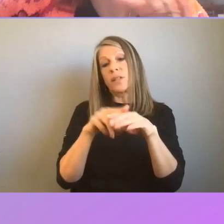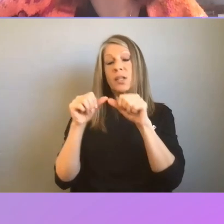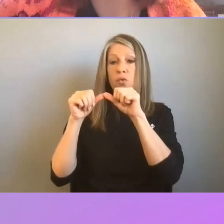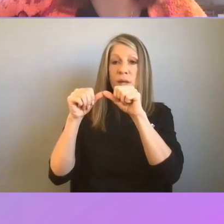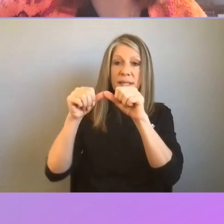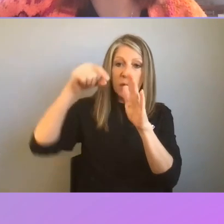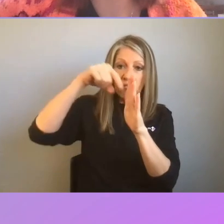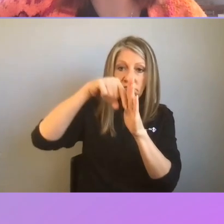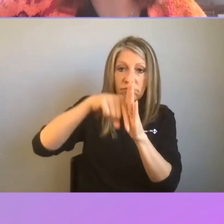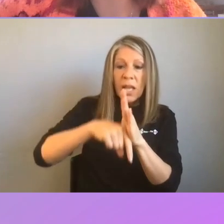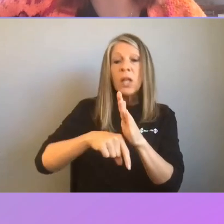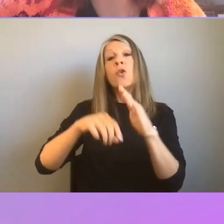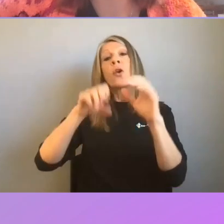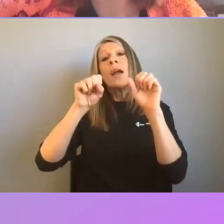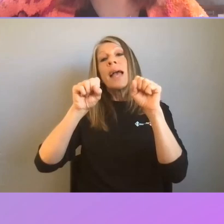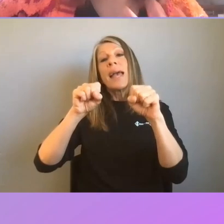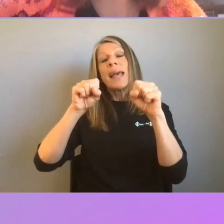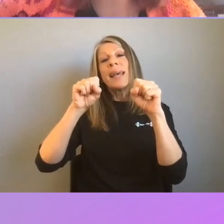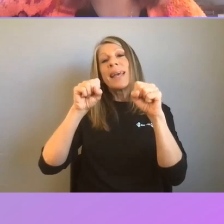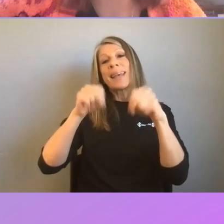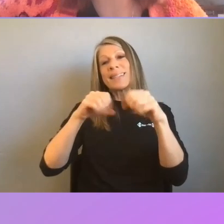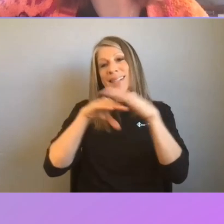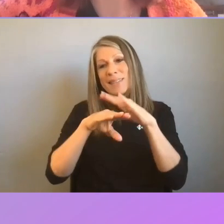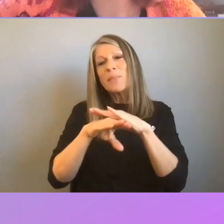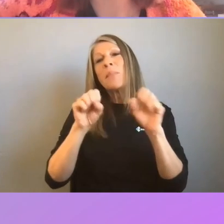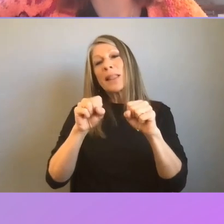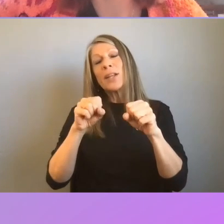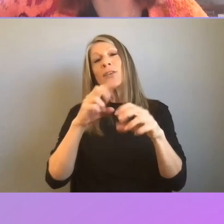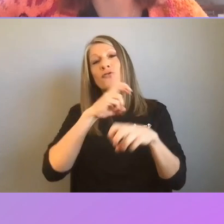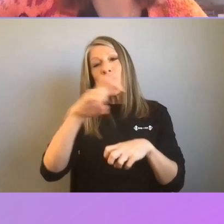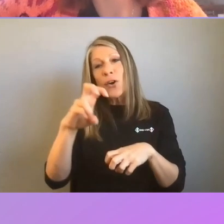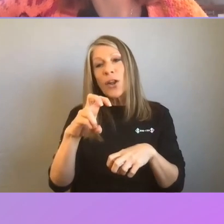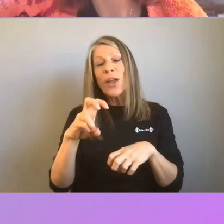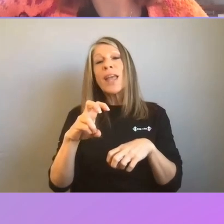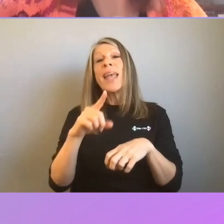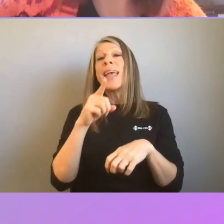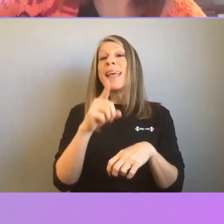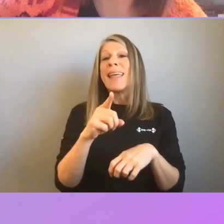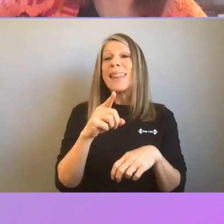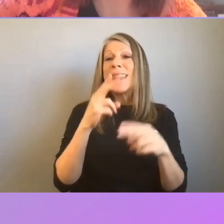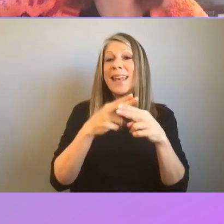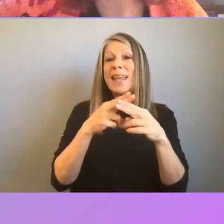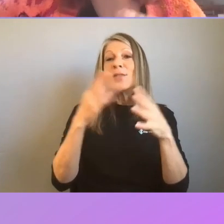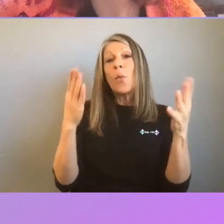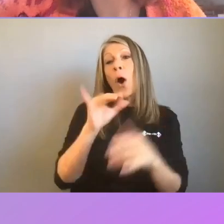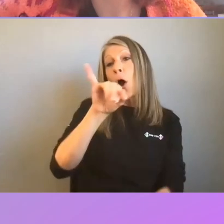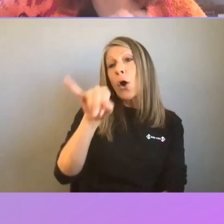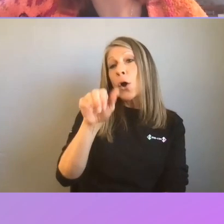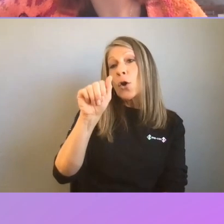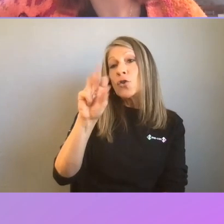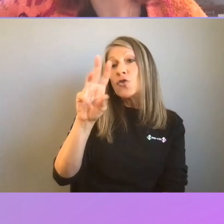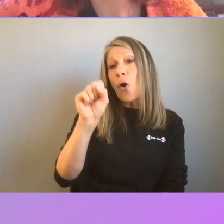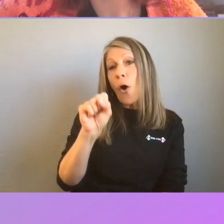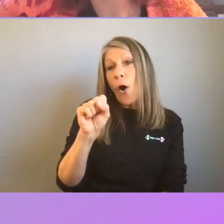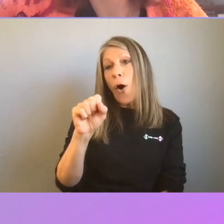along in your accessibility journey, you come across the scariest name for any software ever, which would be JAWS. On the screen, I have a